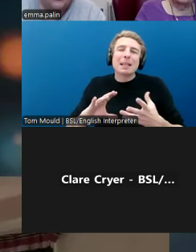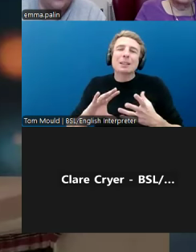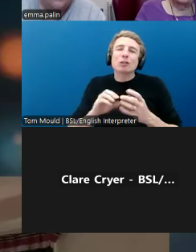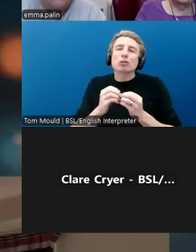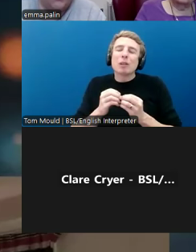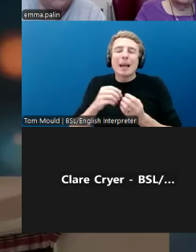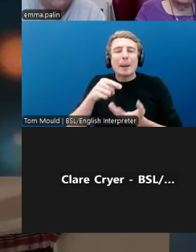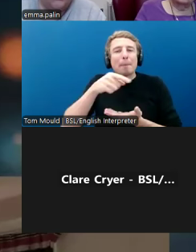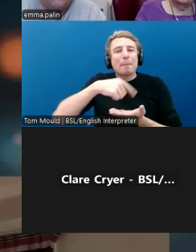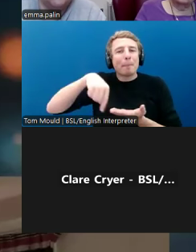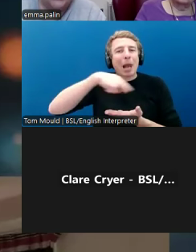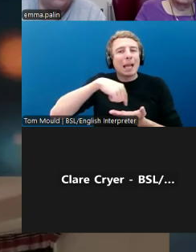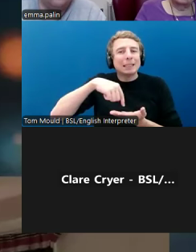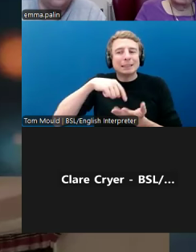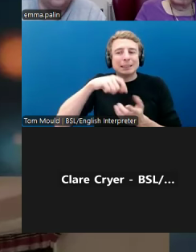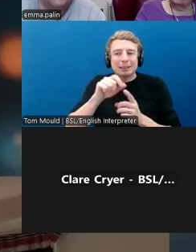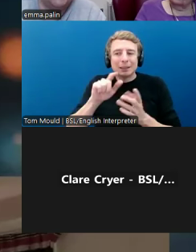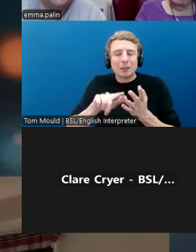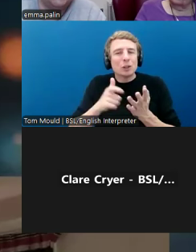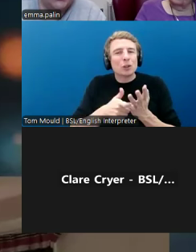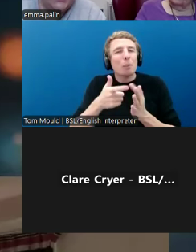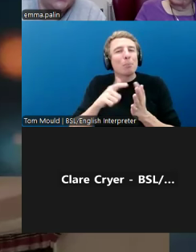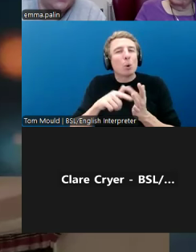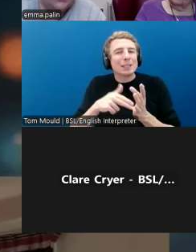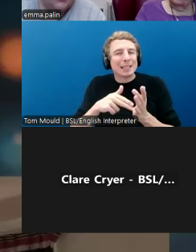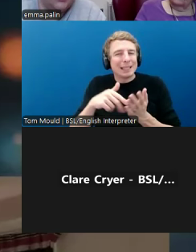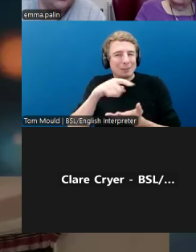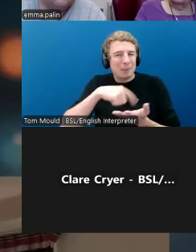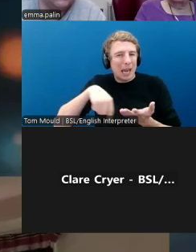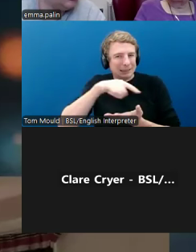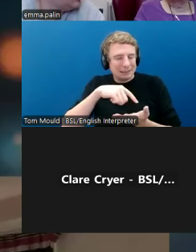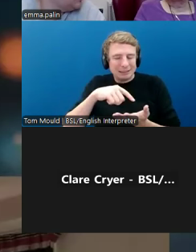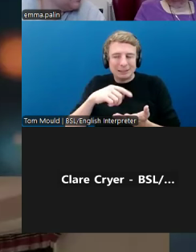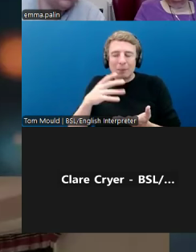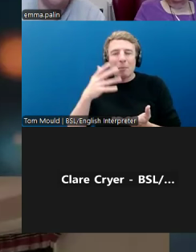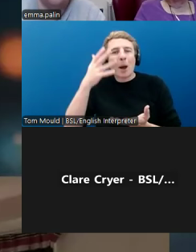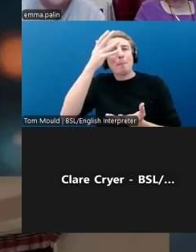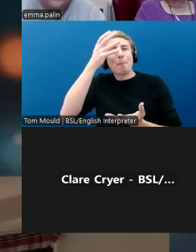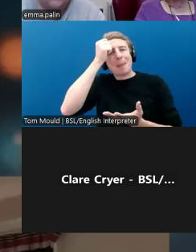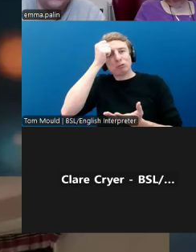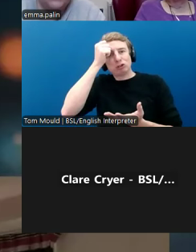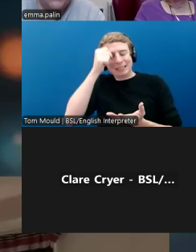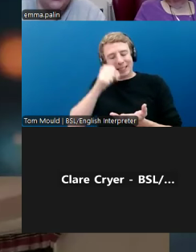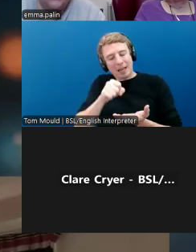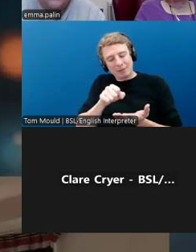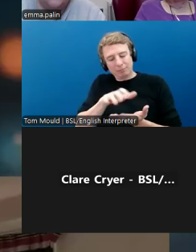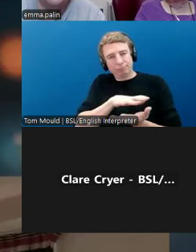memories from childhood, which was displayed in a local museum called